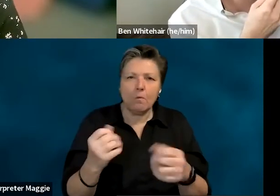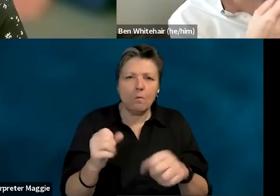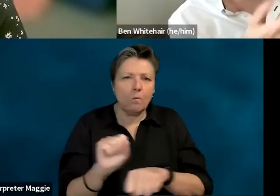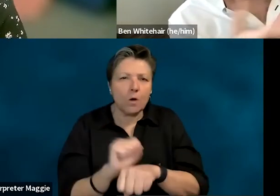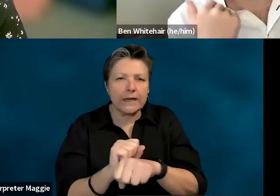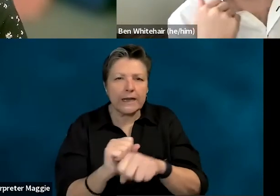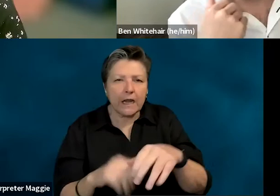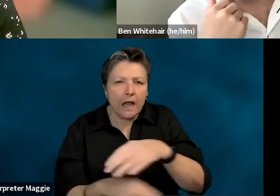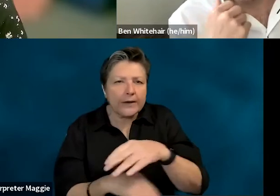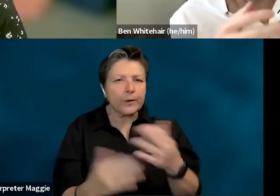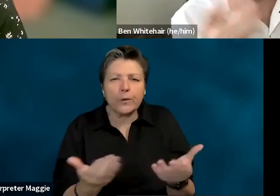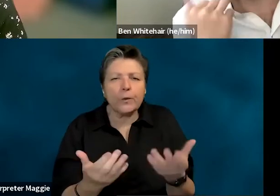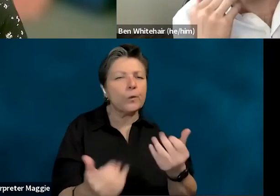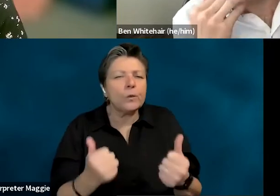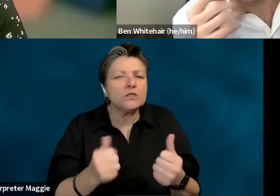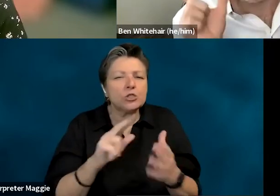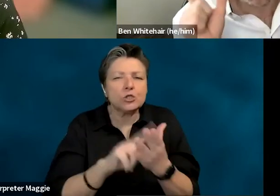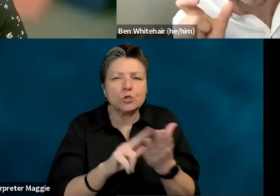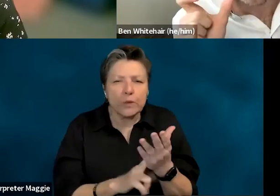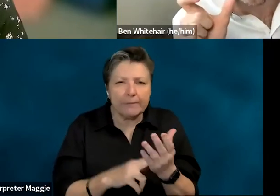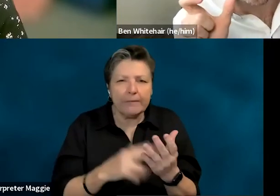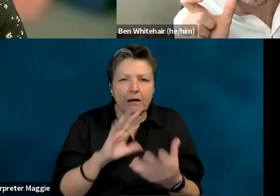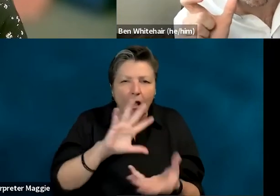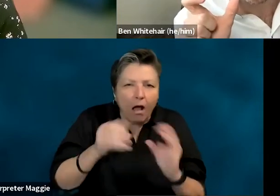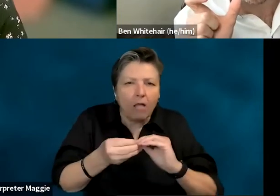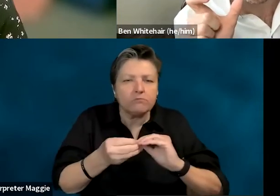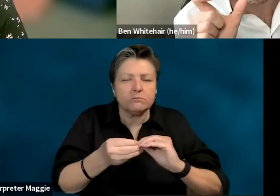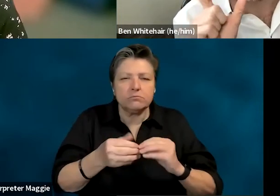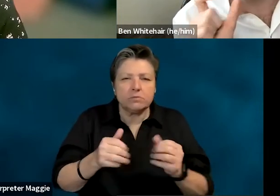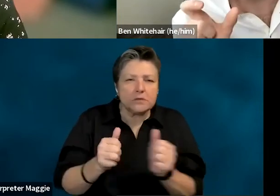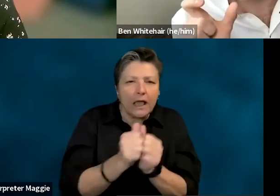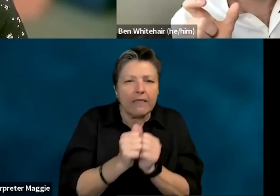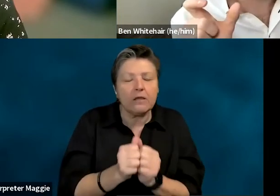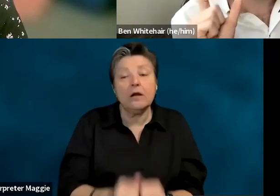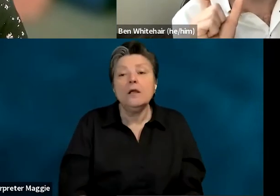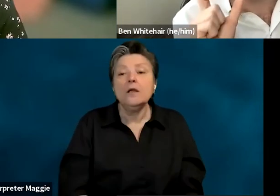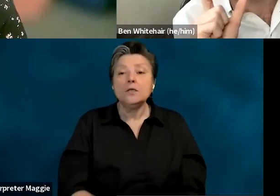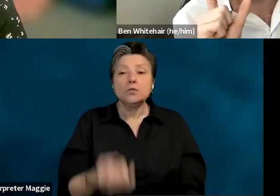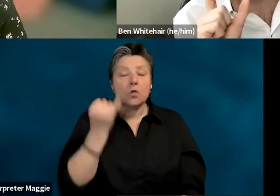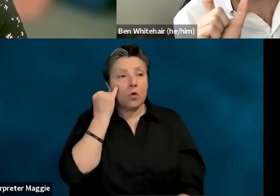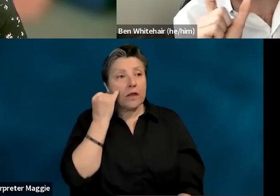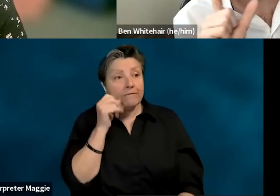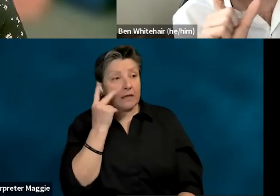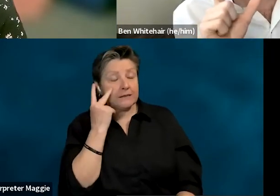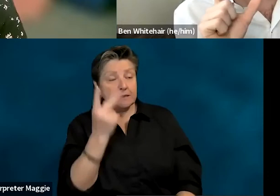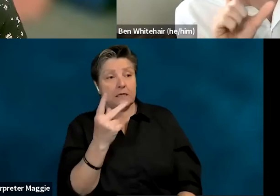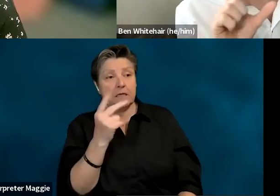So when I get the audition on the breakdown and I see that, you know, the film is